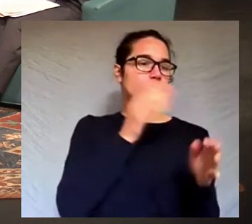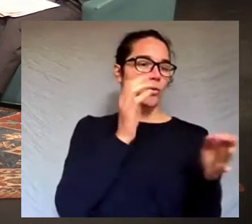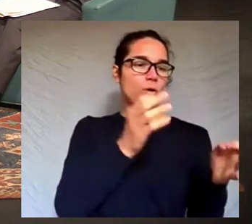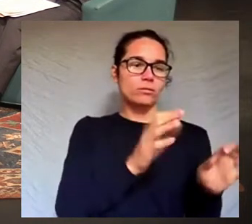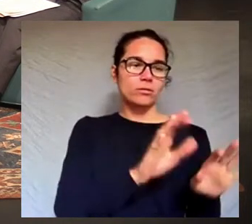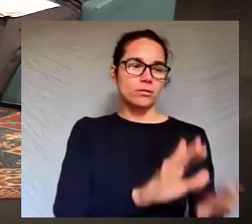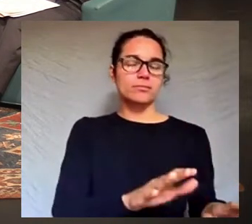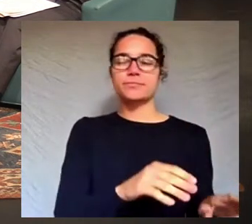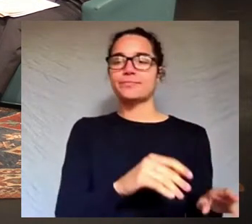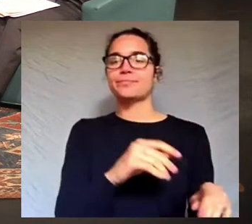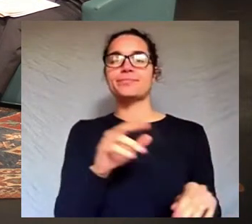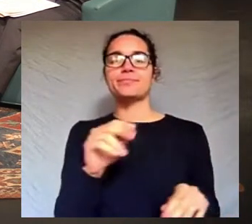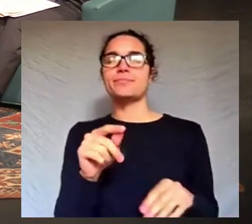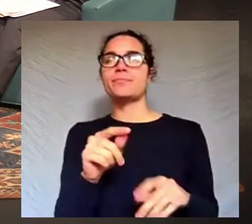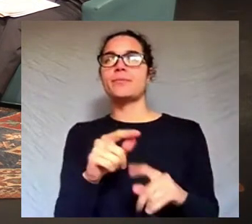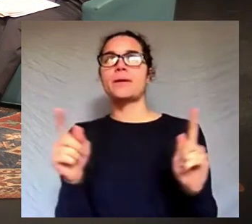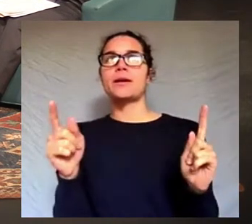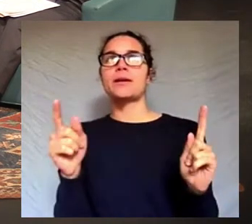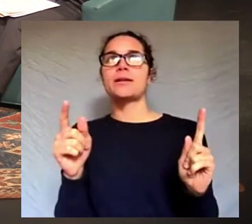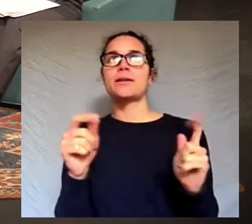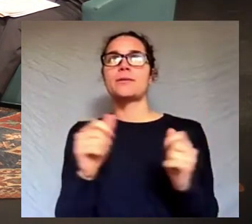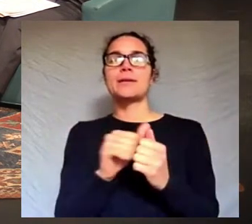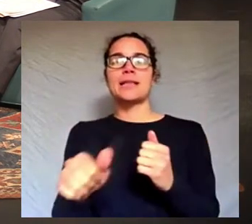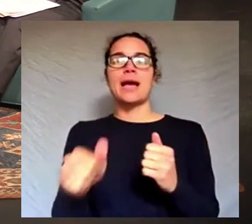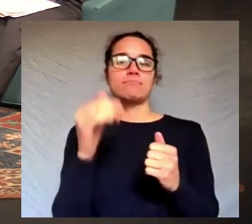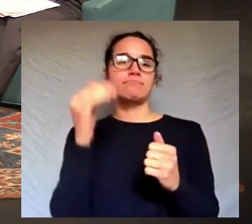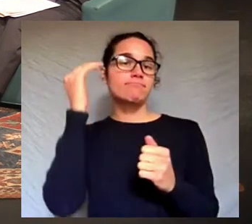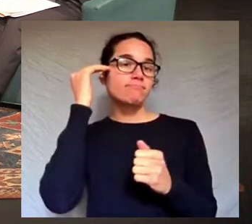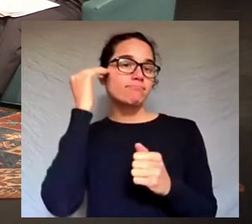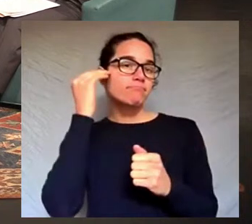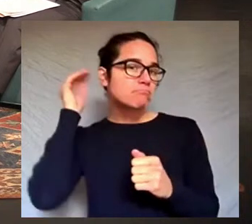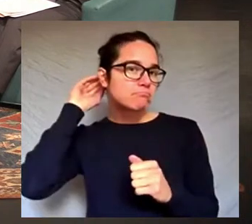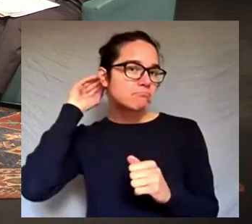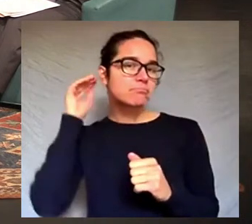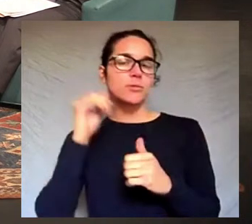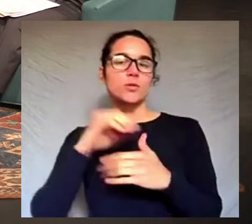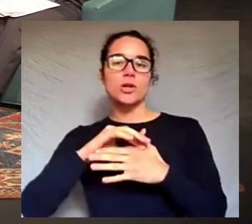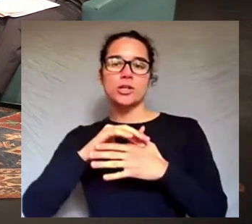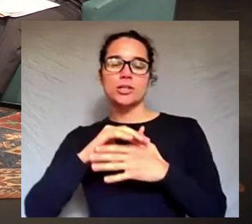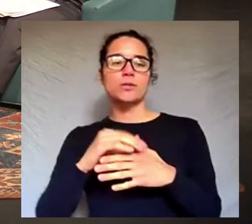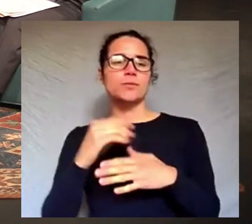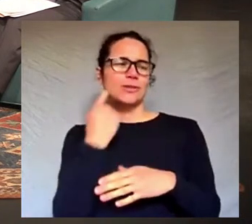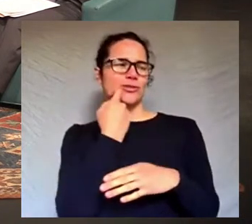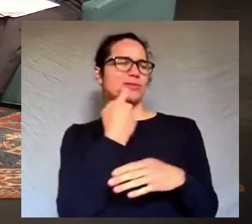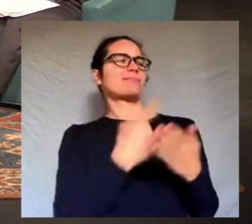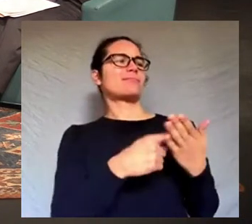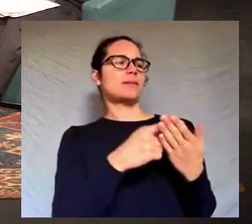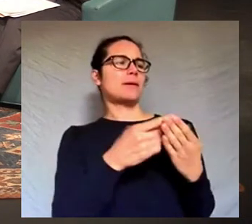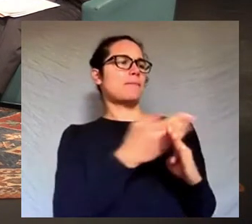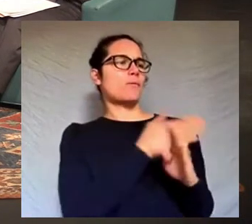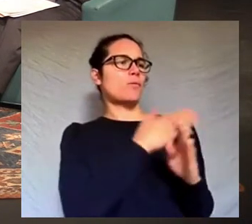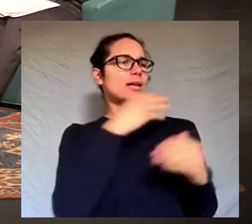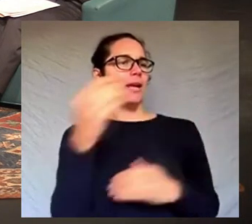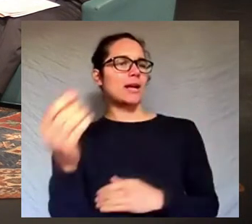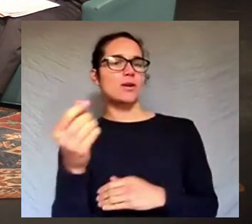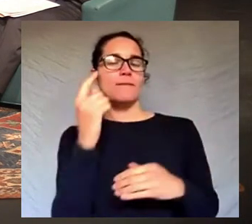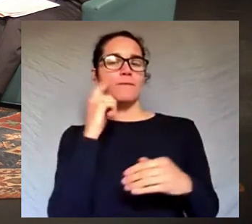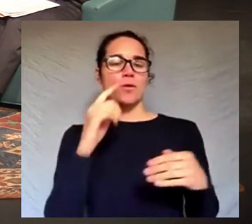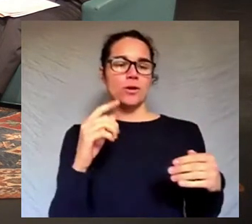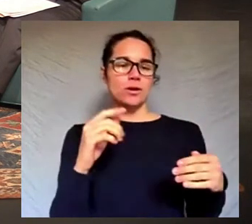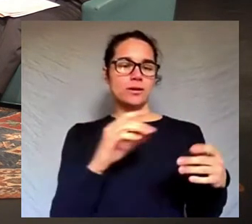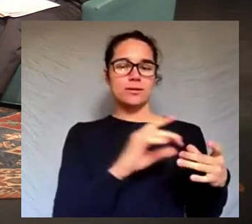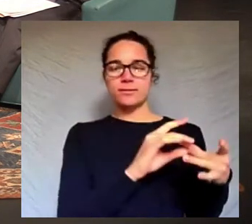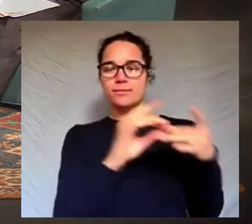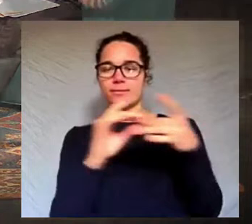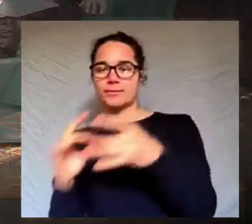that context, Justice Barrett, we were talking in the green room before we came out about, again, just to connect the dots between